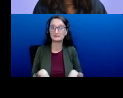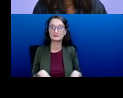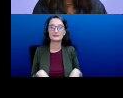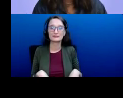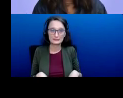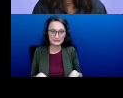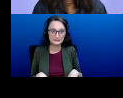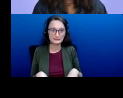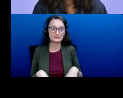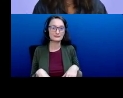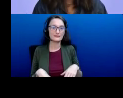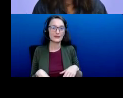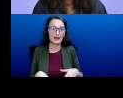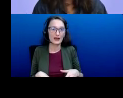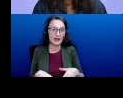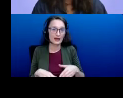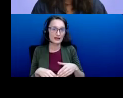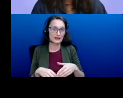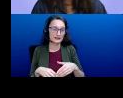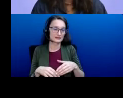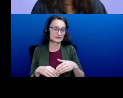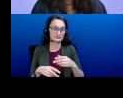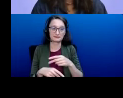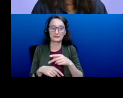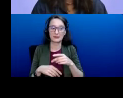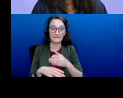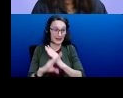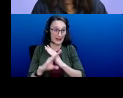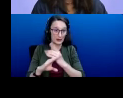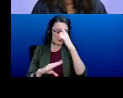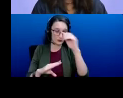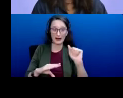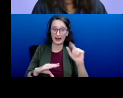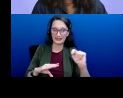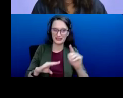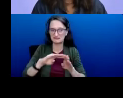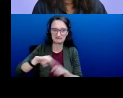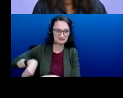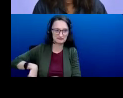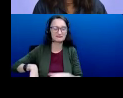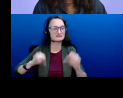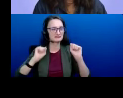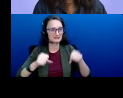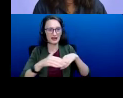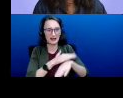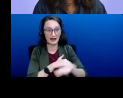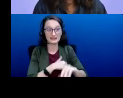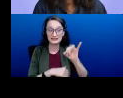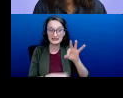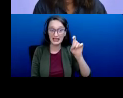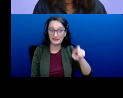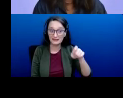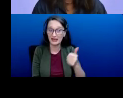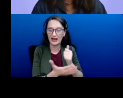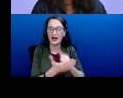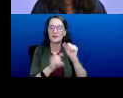you want. There's many ways to get access to it. If you ever need any help, you can always reach out to the Ability Tools team